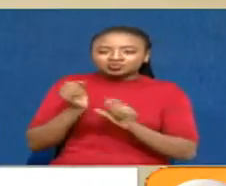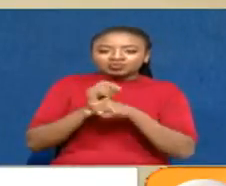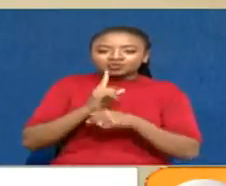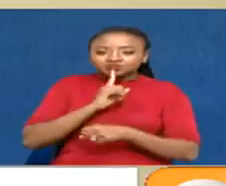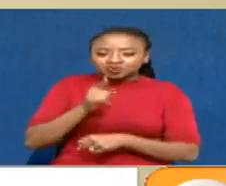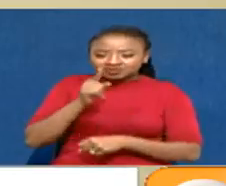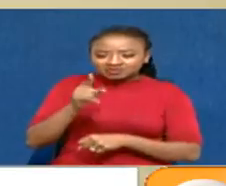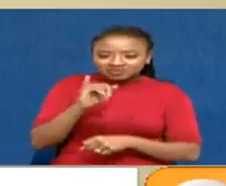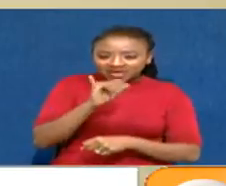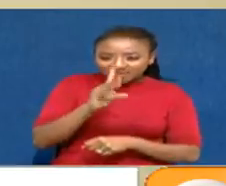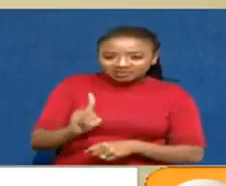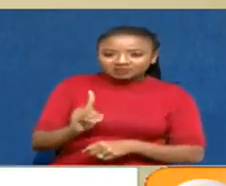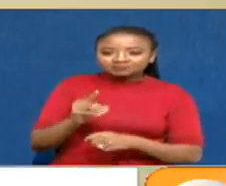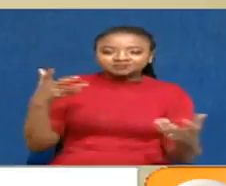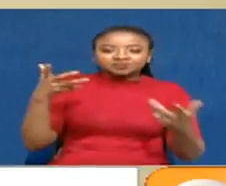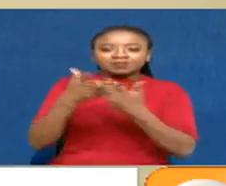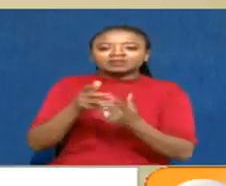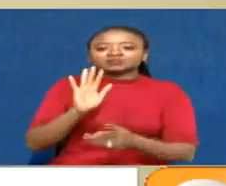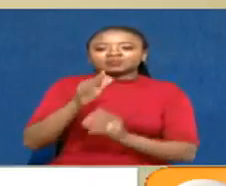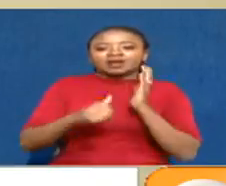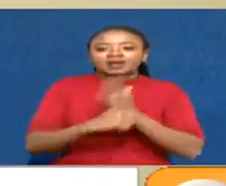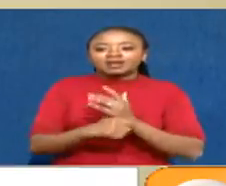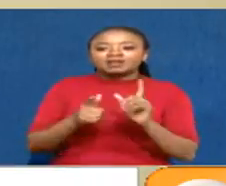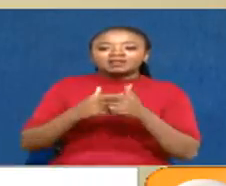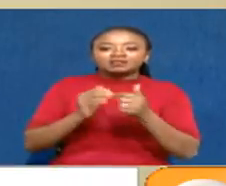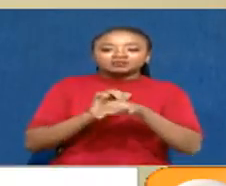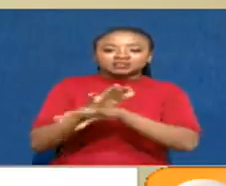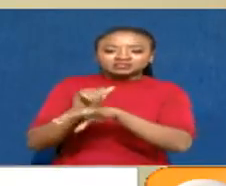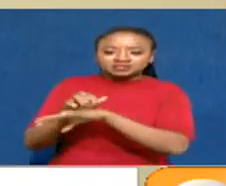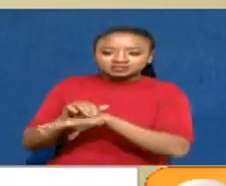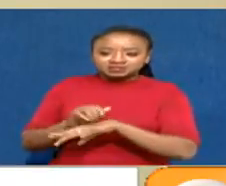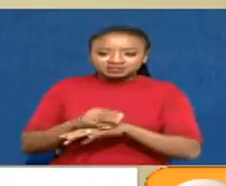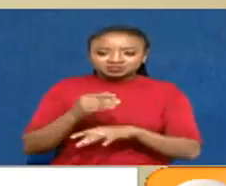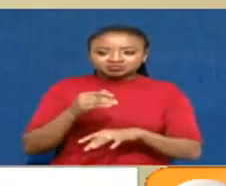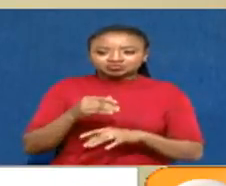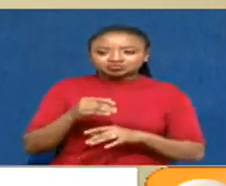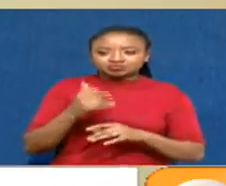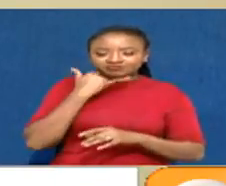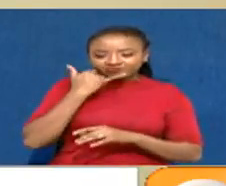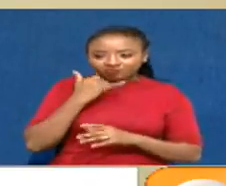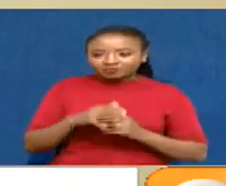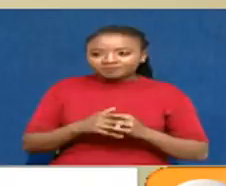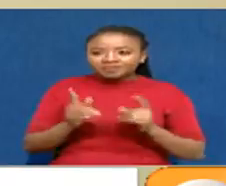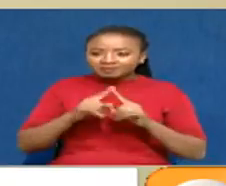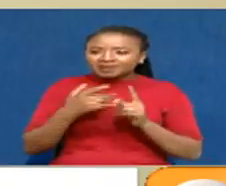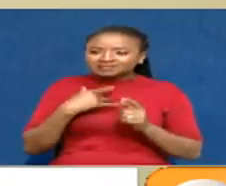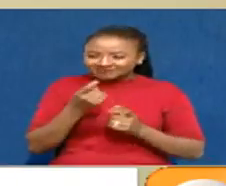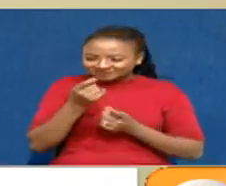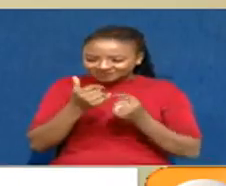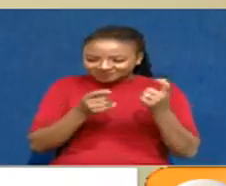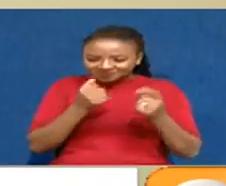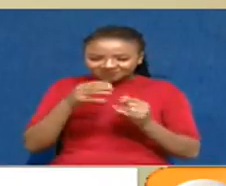we'll disperse into your mobile money wallet. But there are a few cases, unfortunately, where